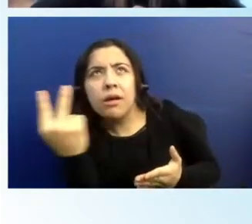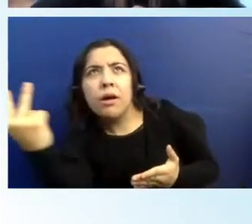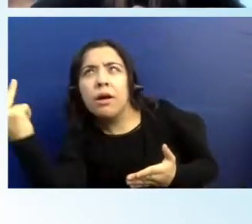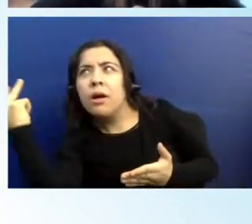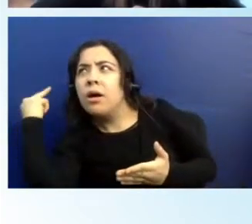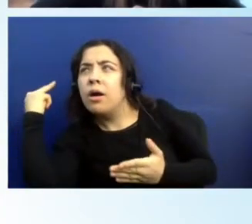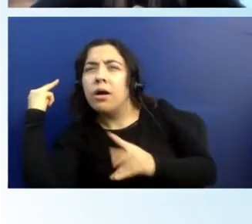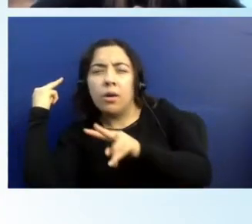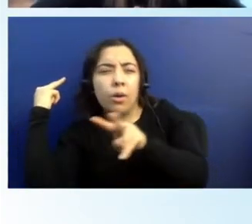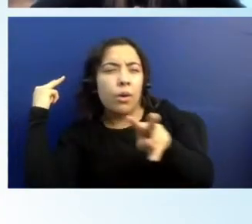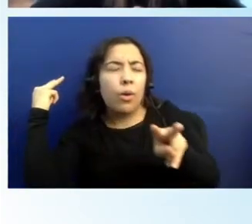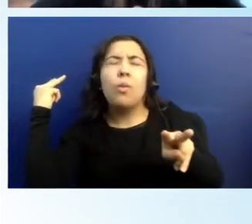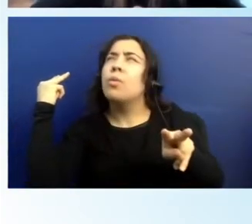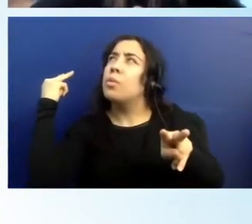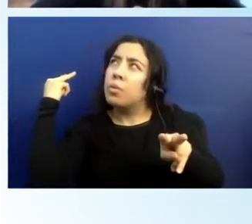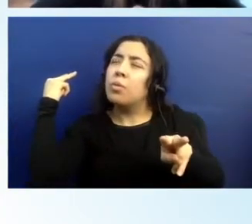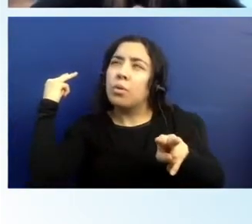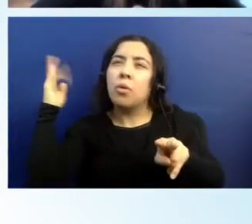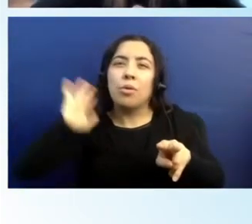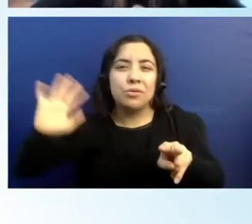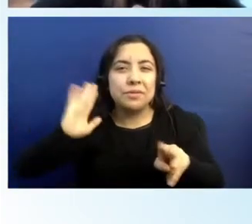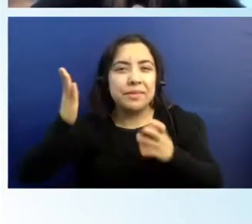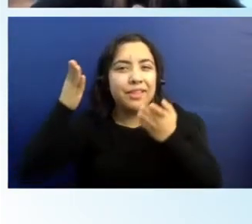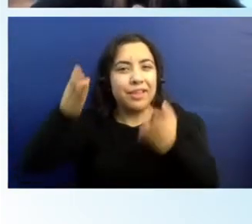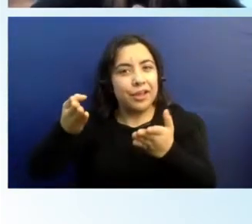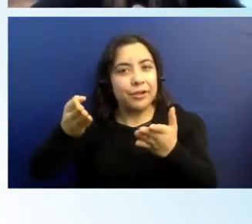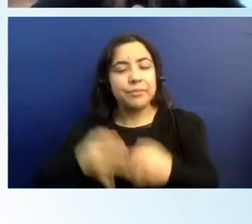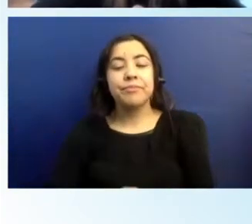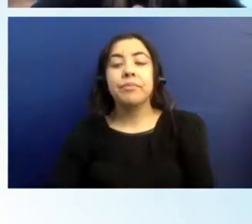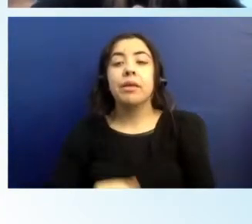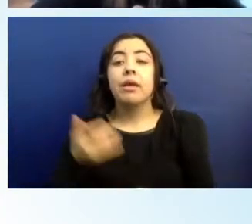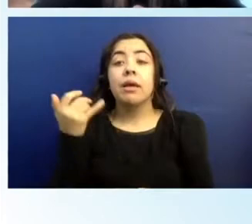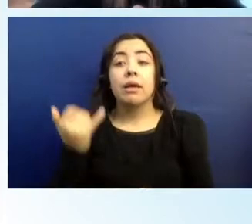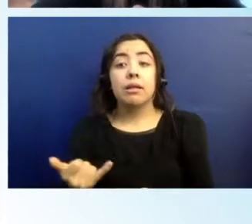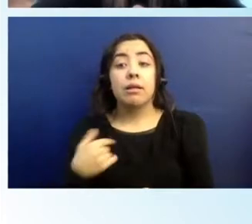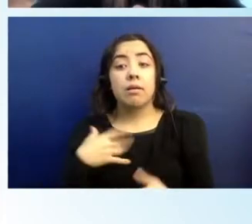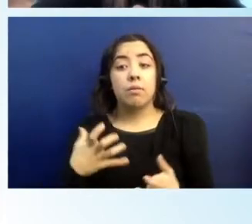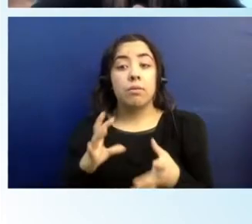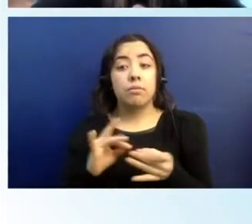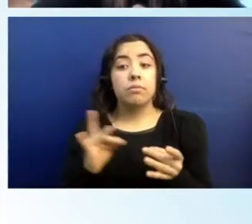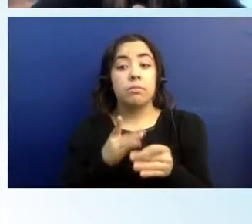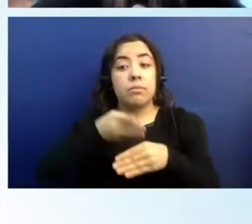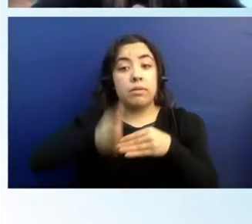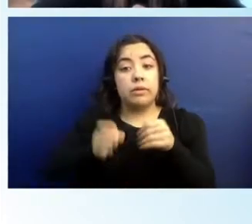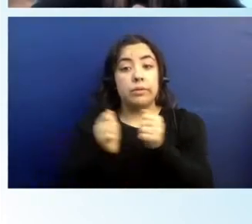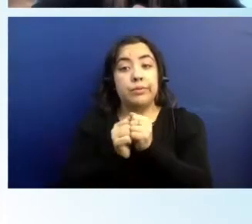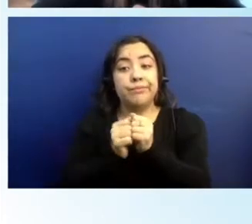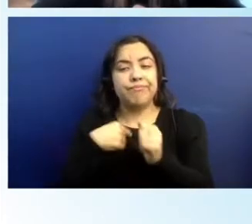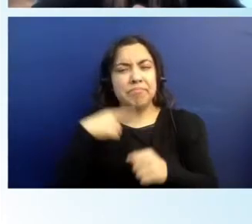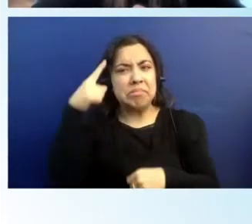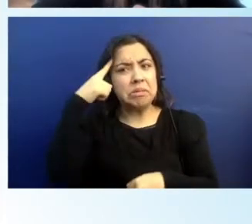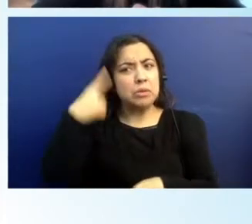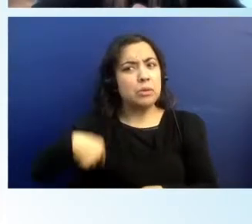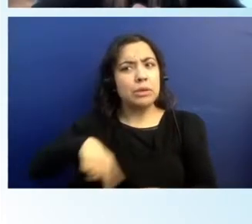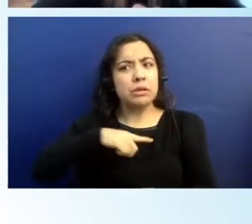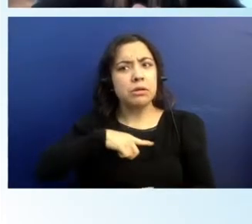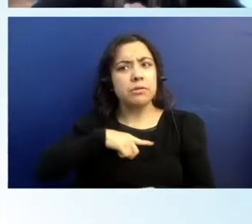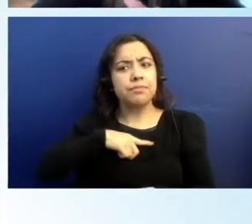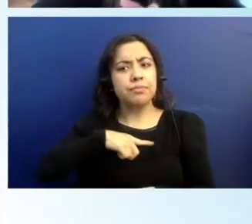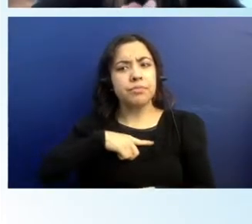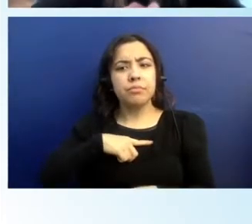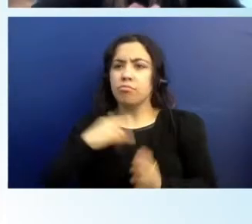there. And with that said, I just want to end with, you know, I think that we are, as